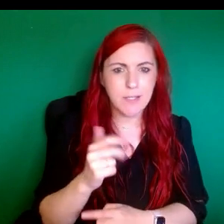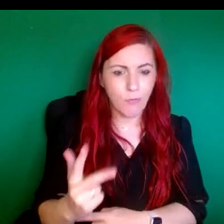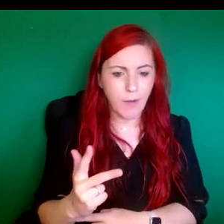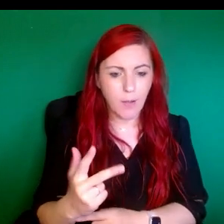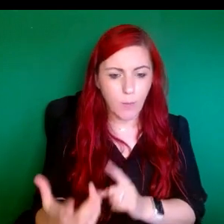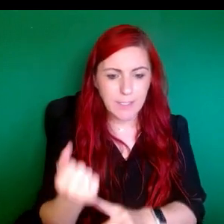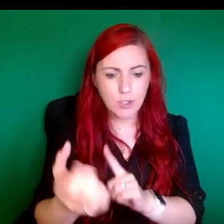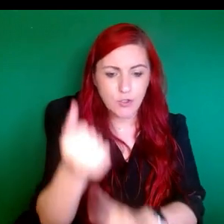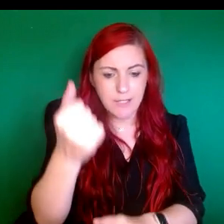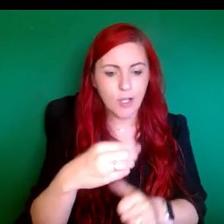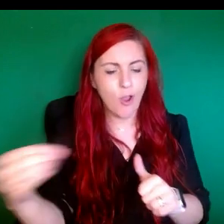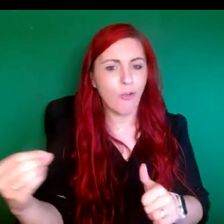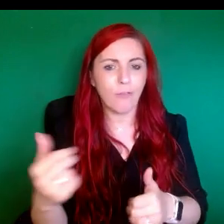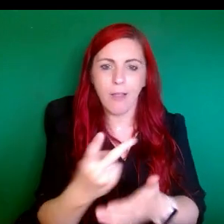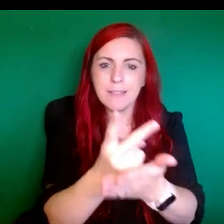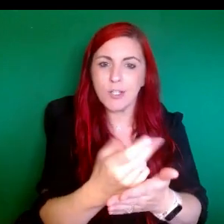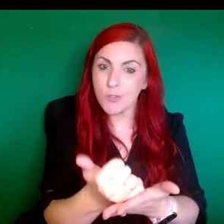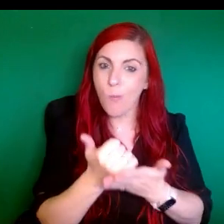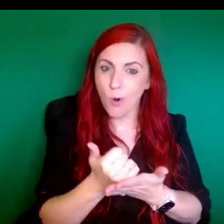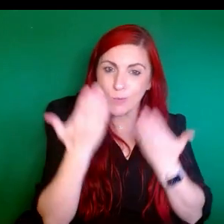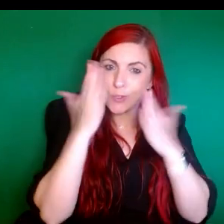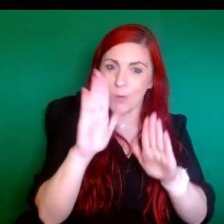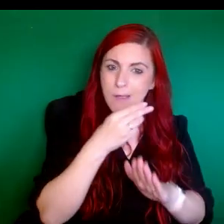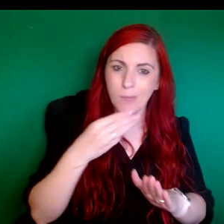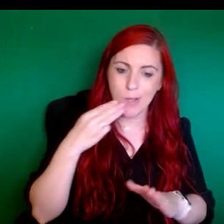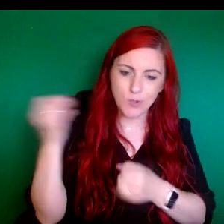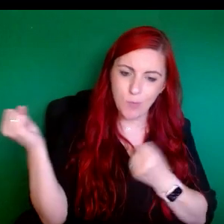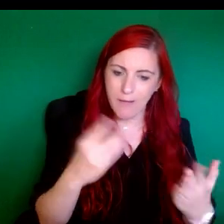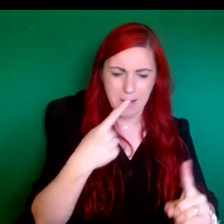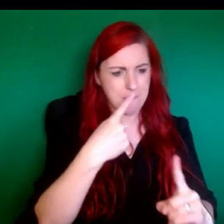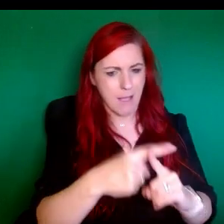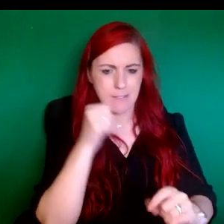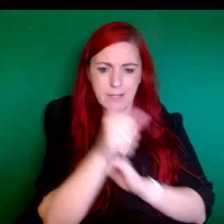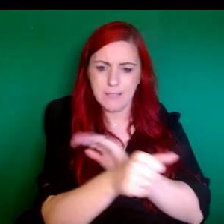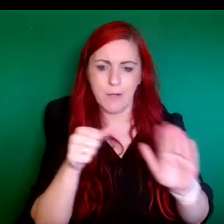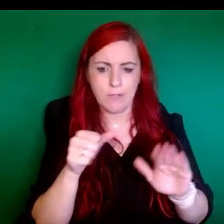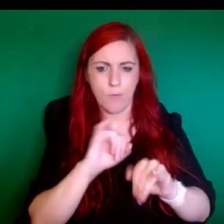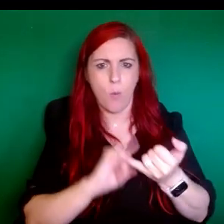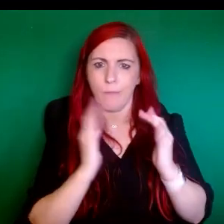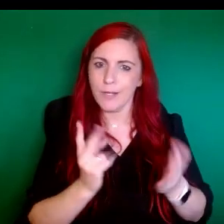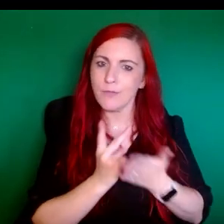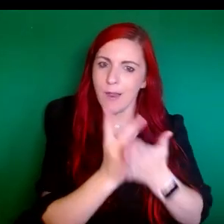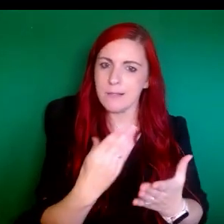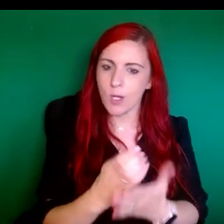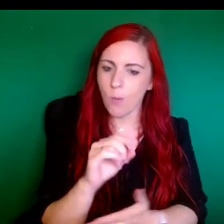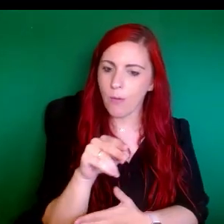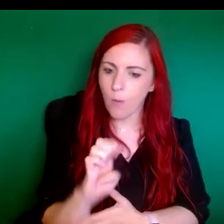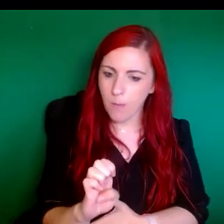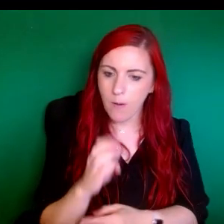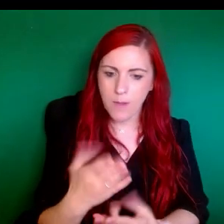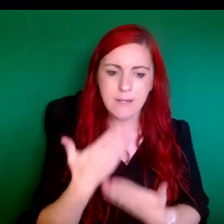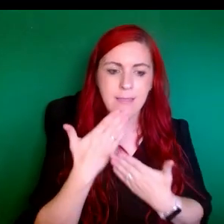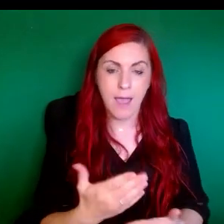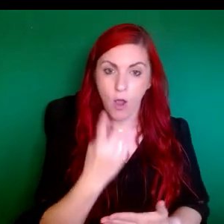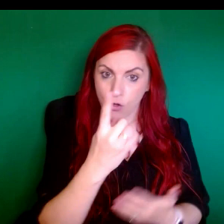our commitment to providing a positive experience for our volunteers. I want to thank the 192 people who regularly